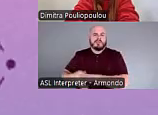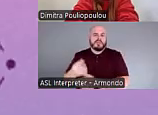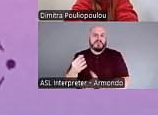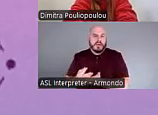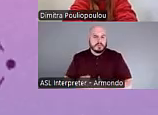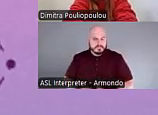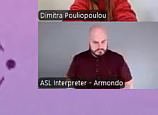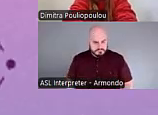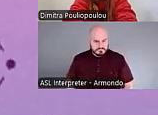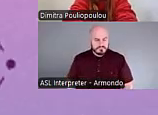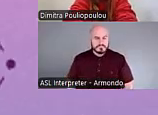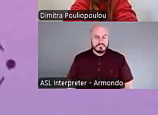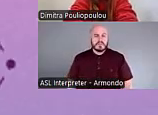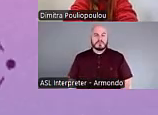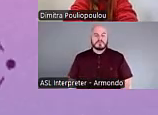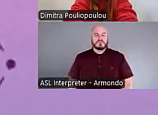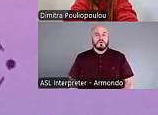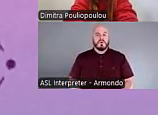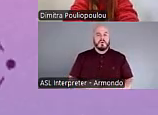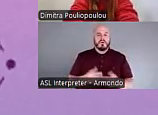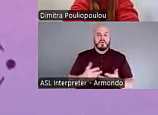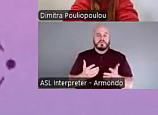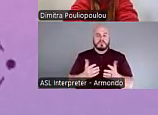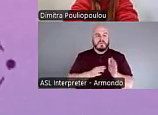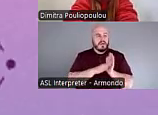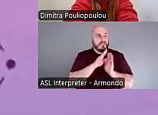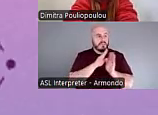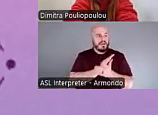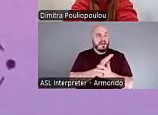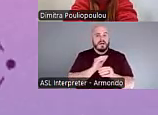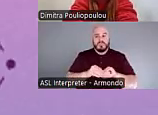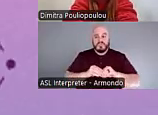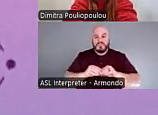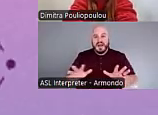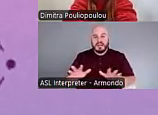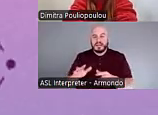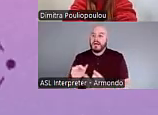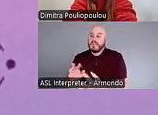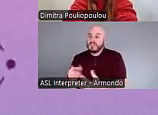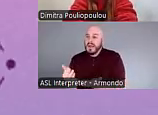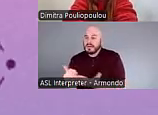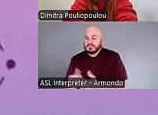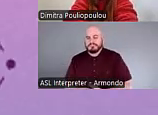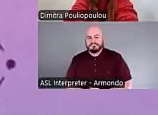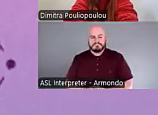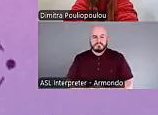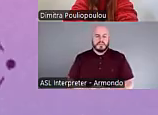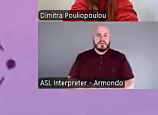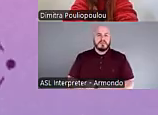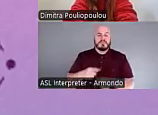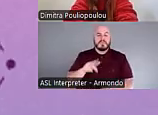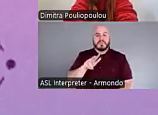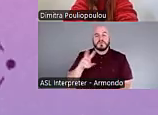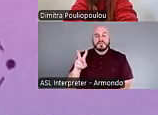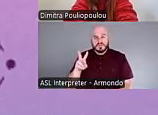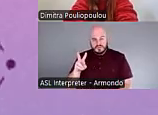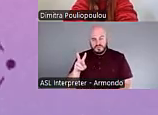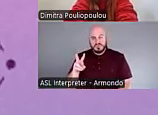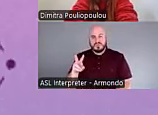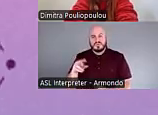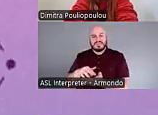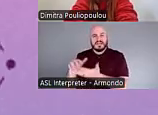feedback after the intervention was already developed. Only 8 out of 32 studies explicitly included patients